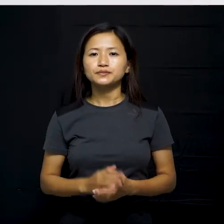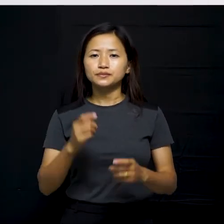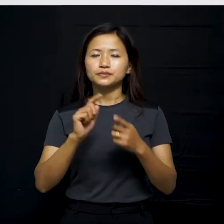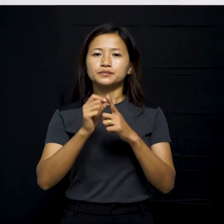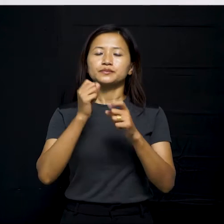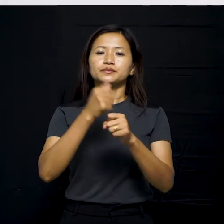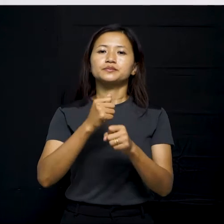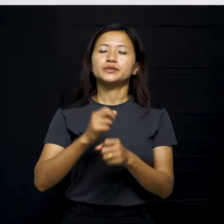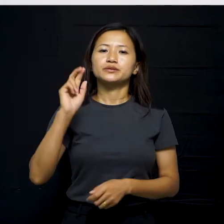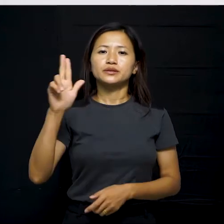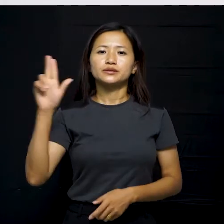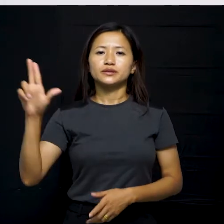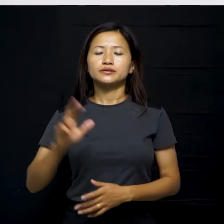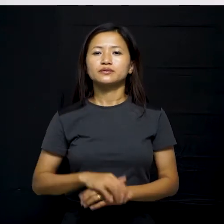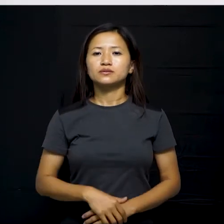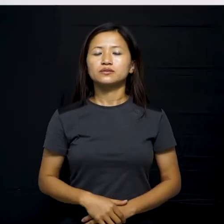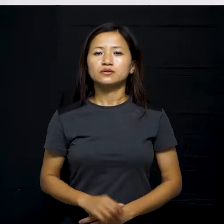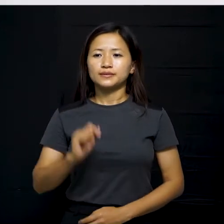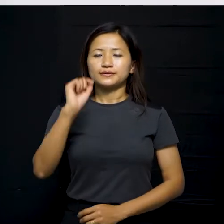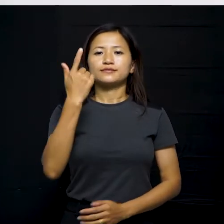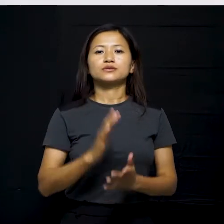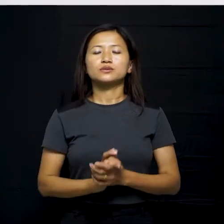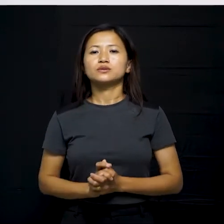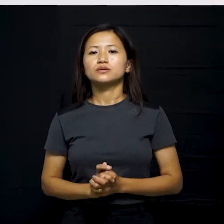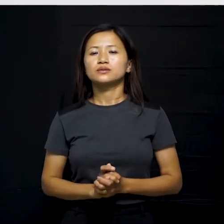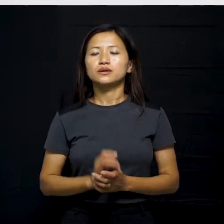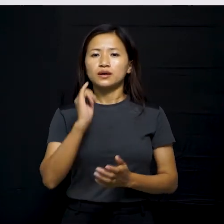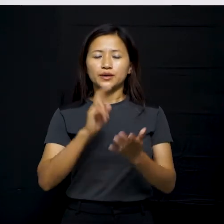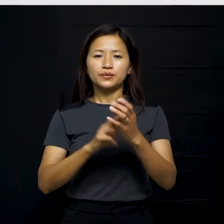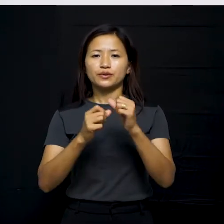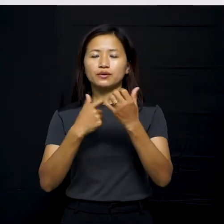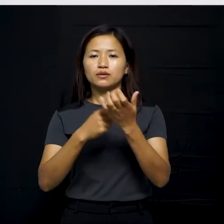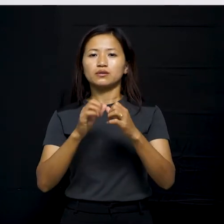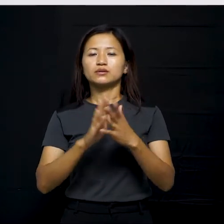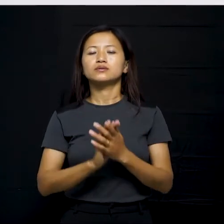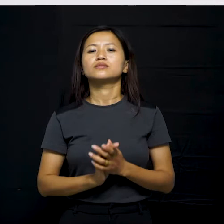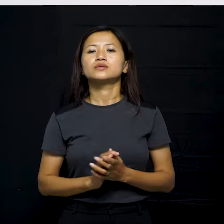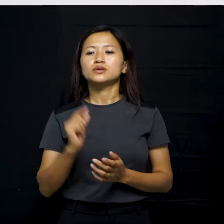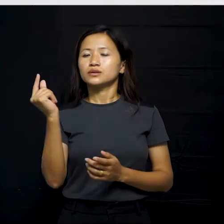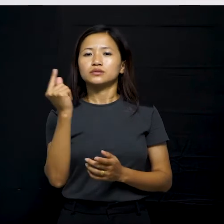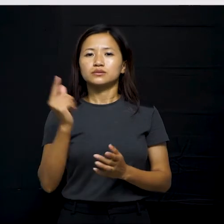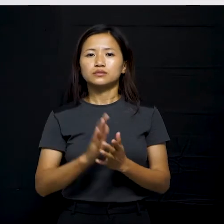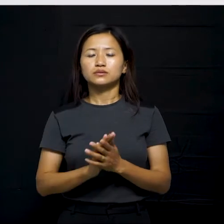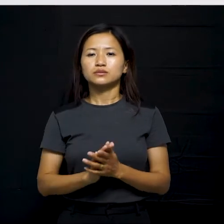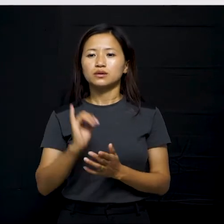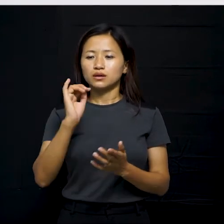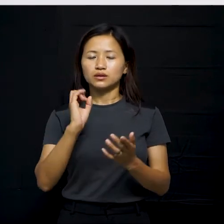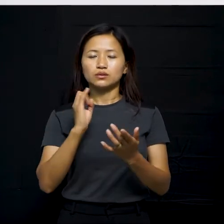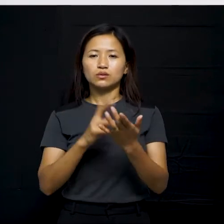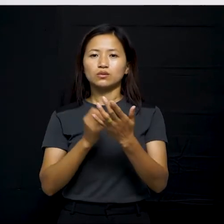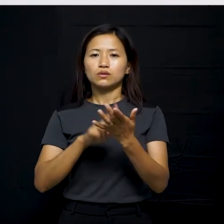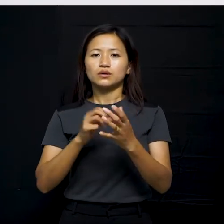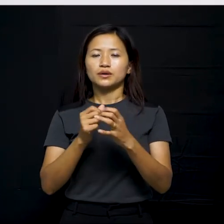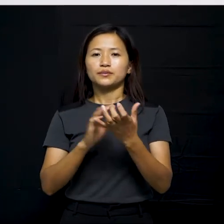page number 88. So the first word is ivory. Now this ivory is used as an ornament